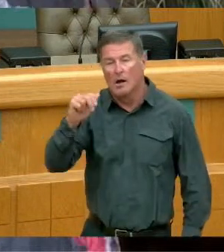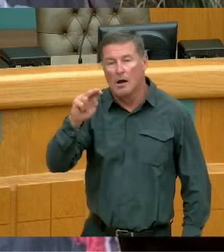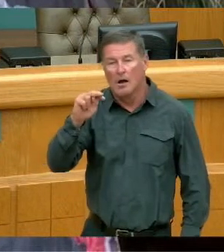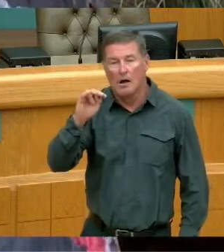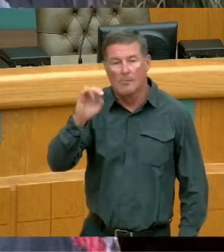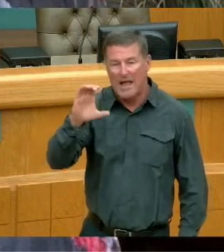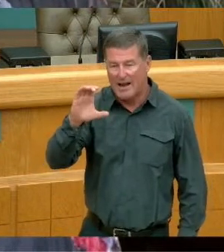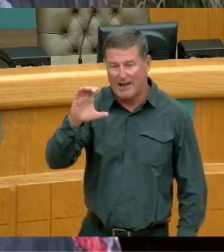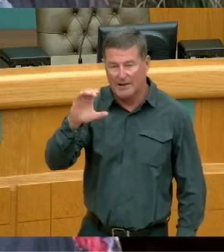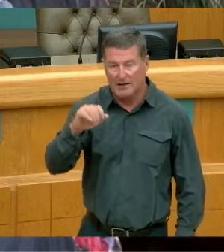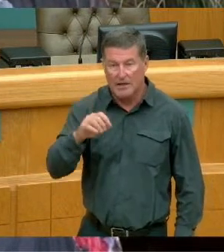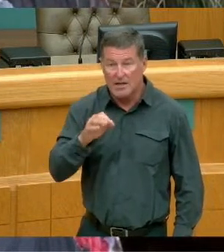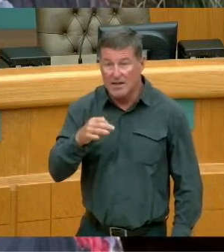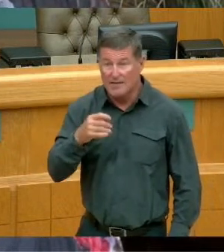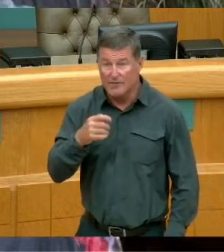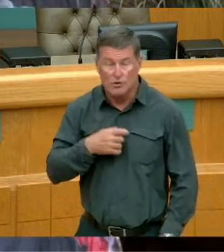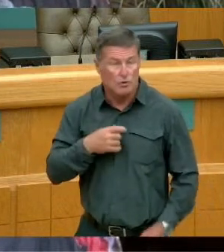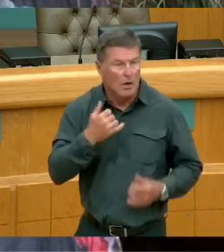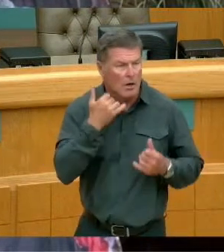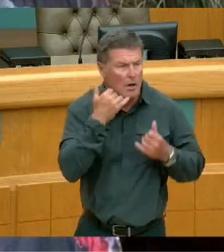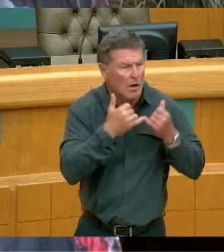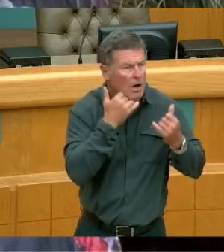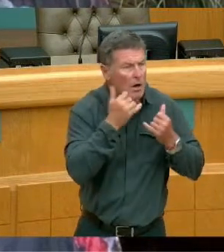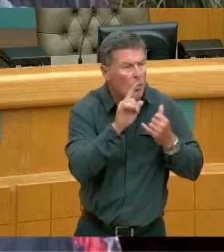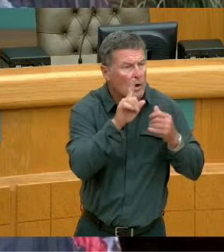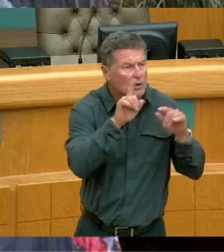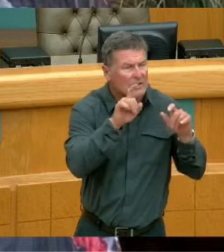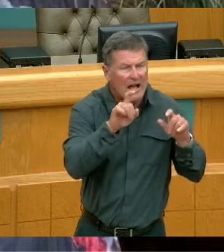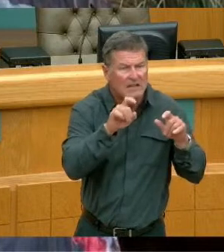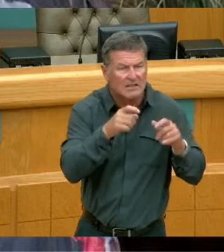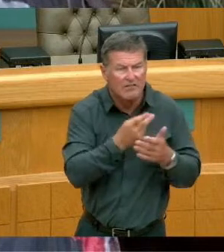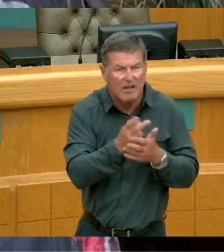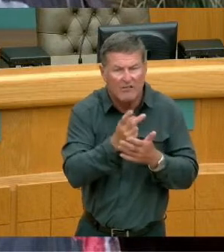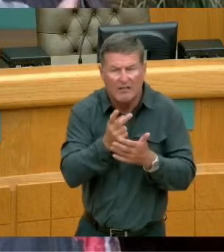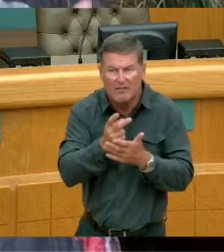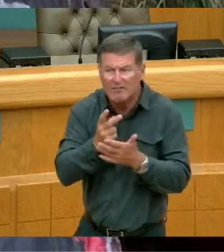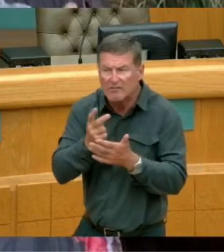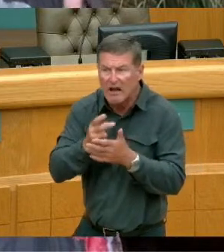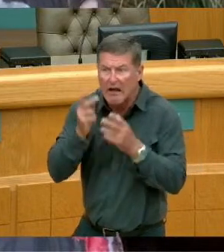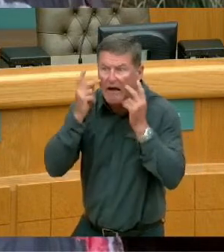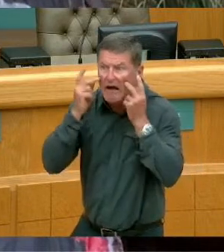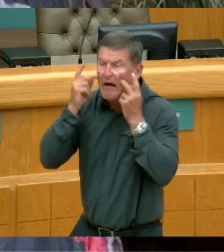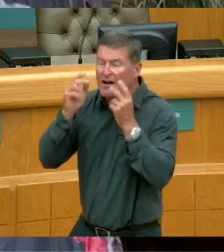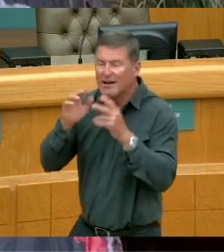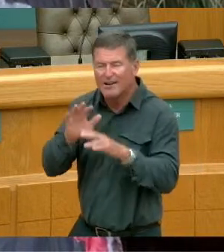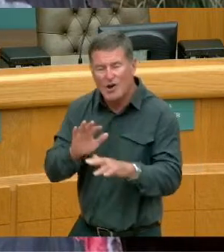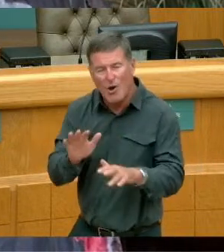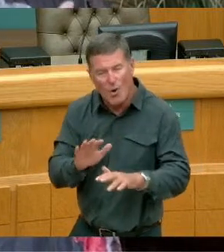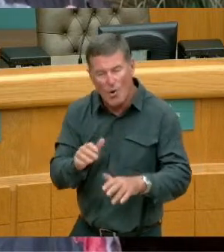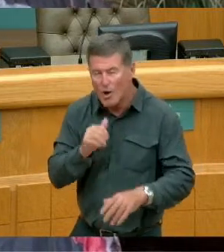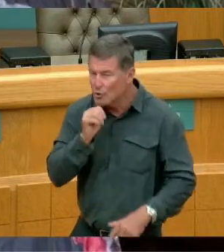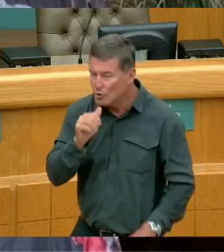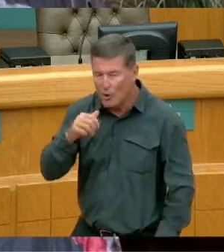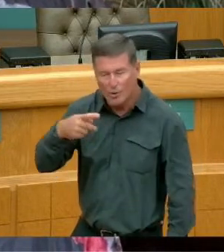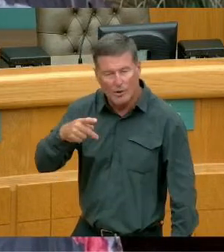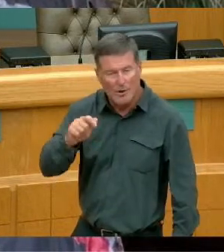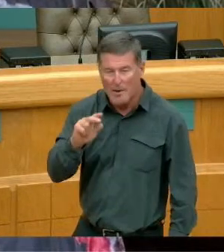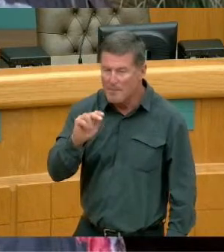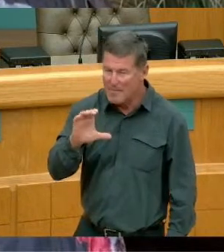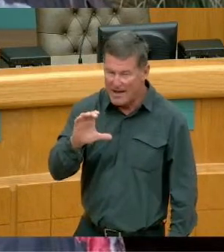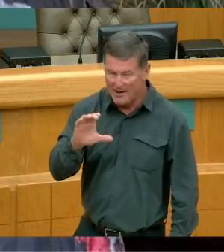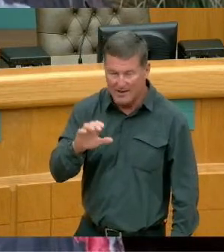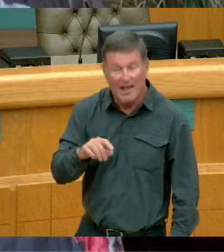couldn't find a place to get a test, okay? This is not the time to panic. This is a respiratory virus. We've all dealt